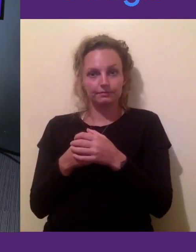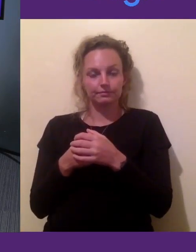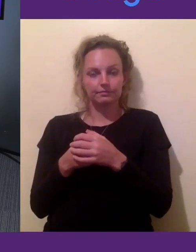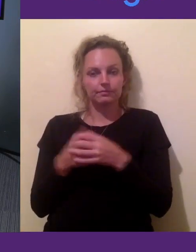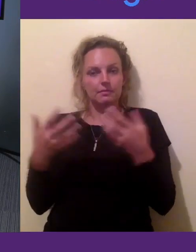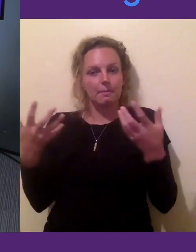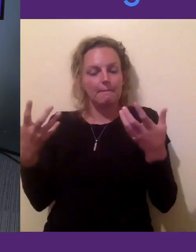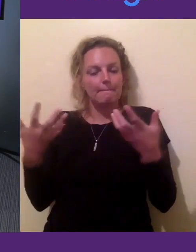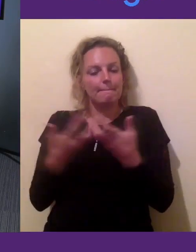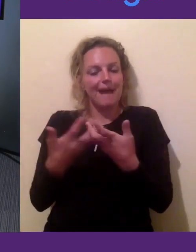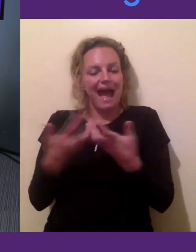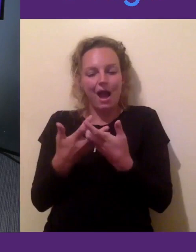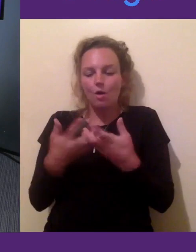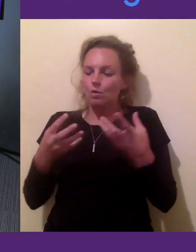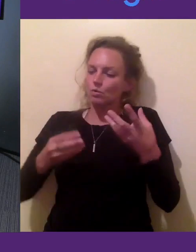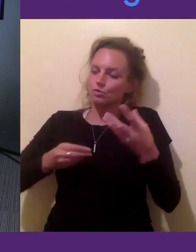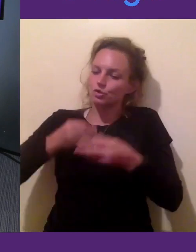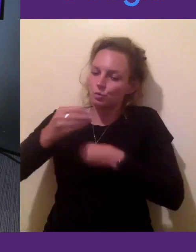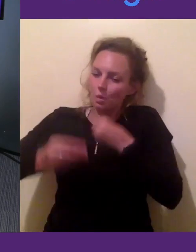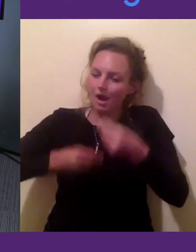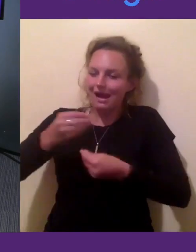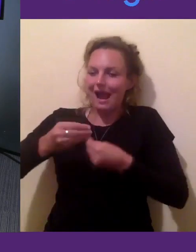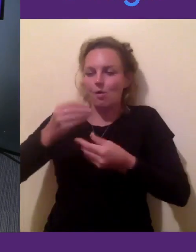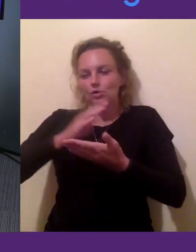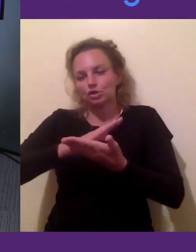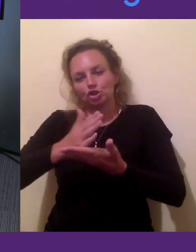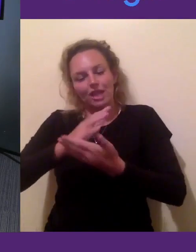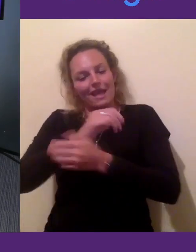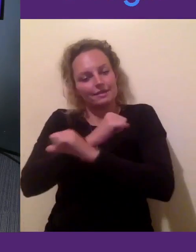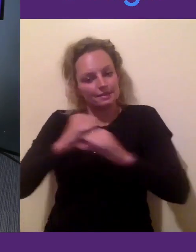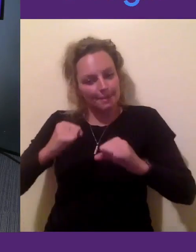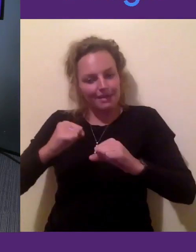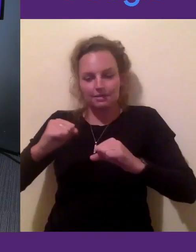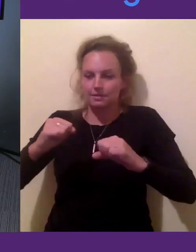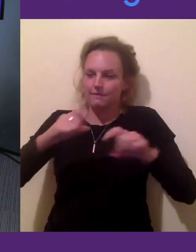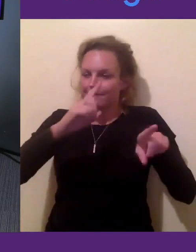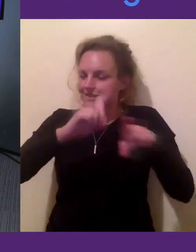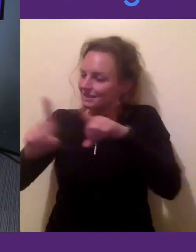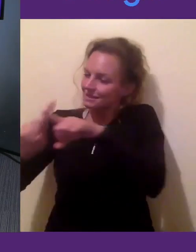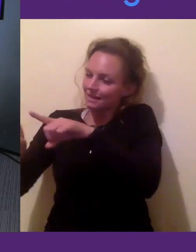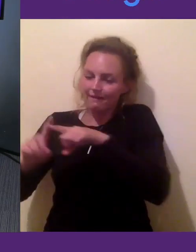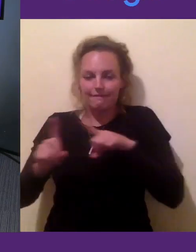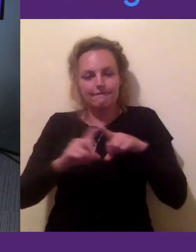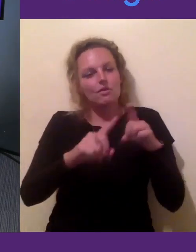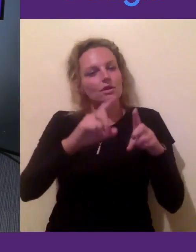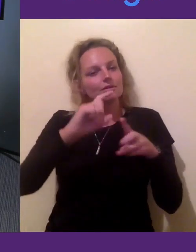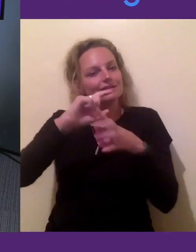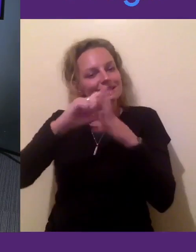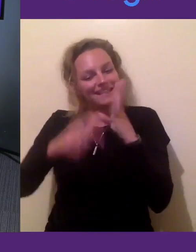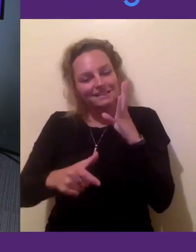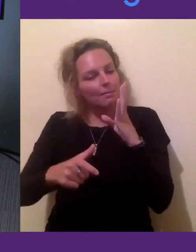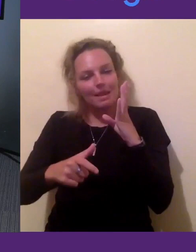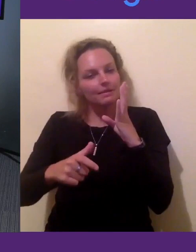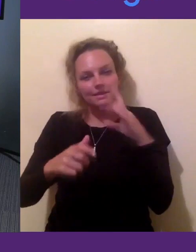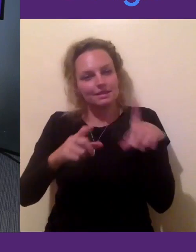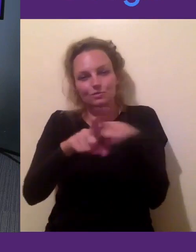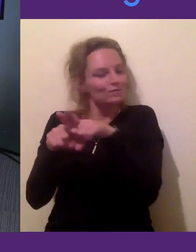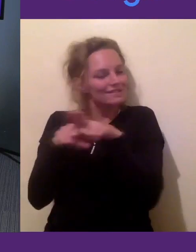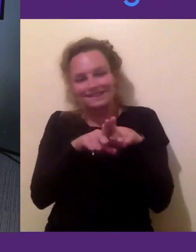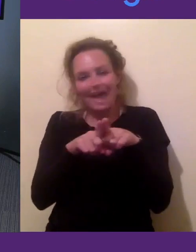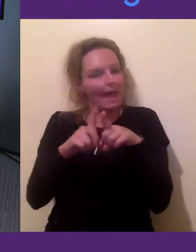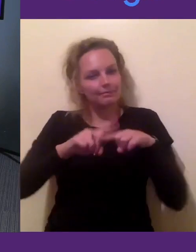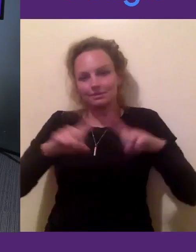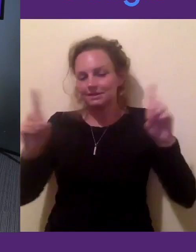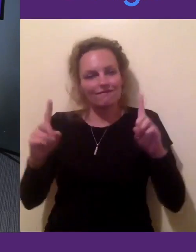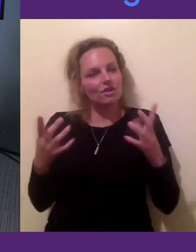of disabilities? What kind of conflicts and convergences might you have come across as a panel when you're